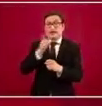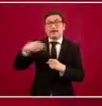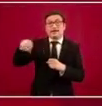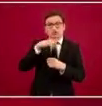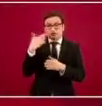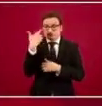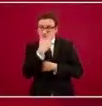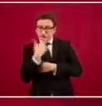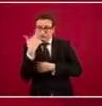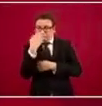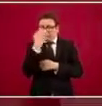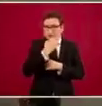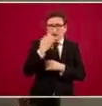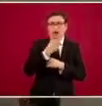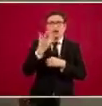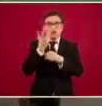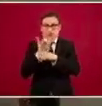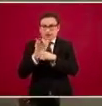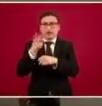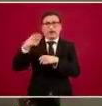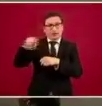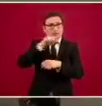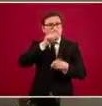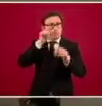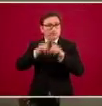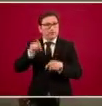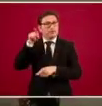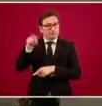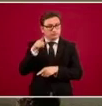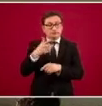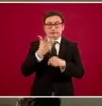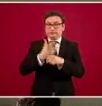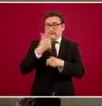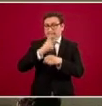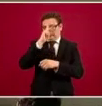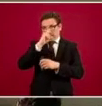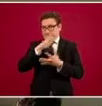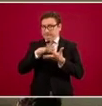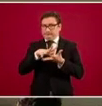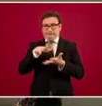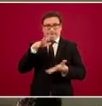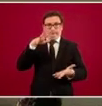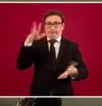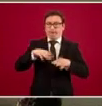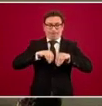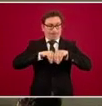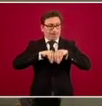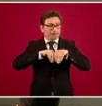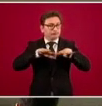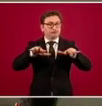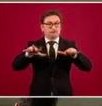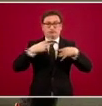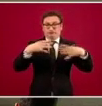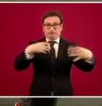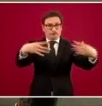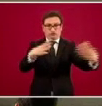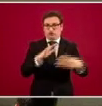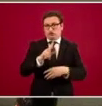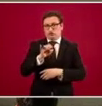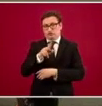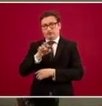have a concrete agreement. It requires some time for them to analyze the different mechanisms in order to make